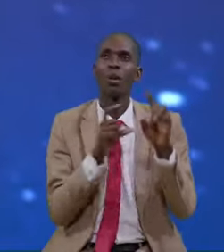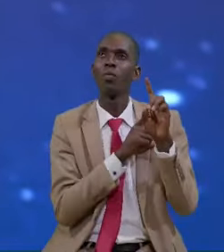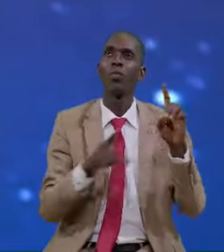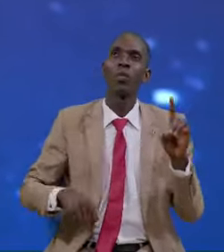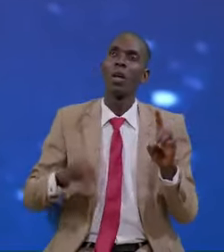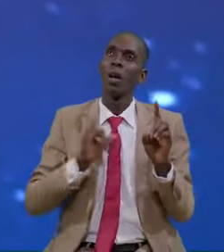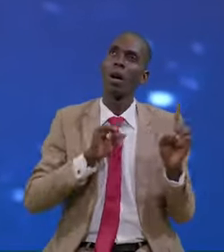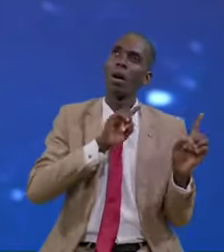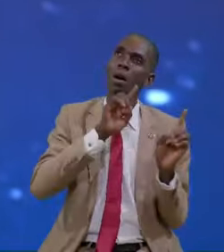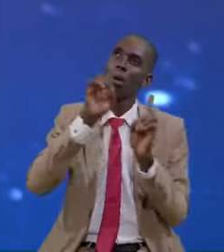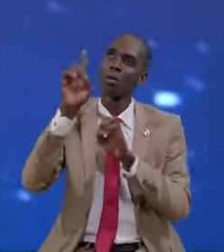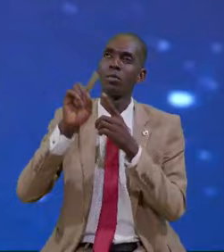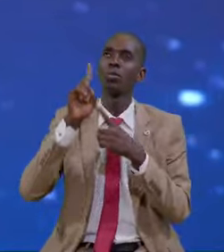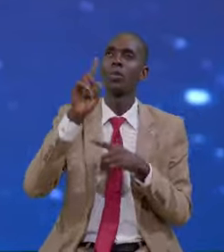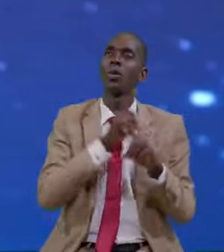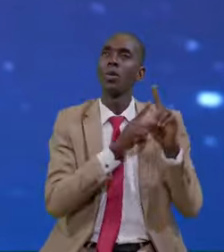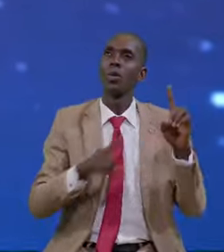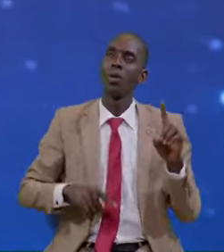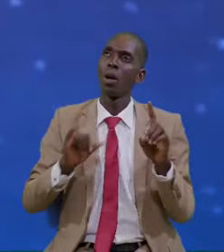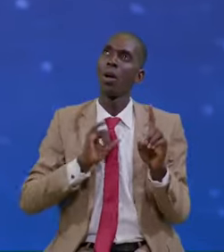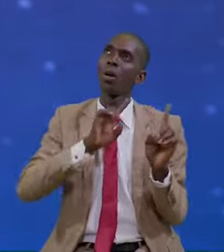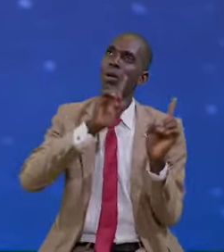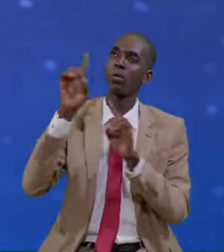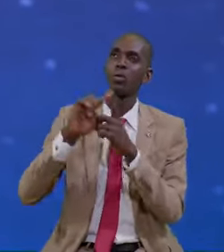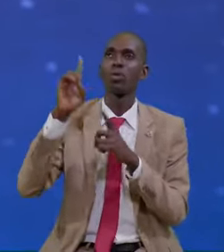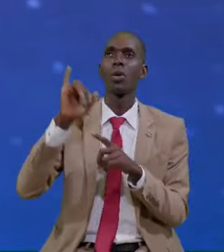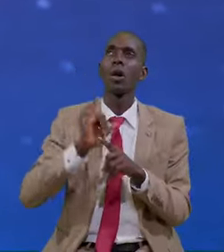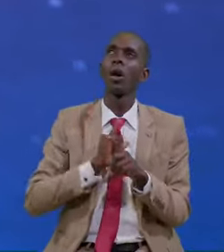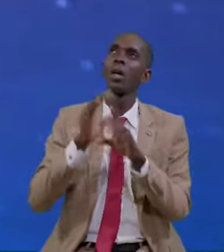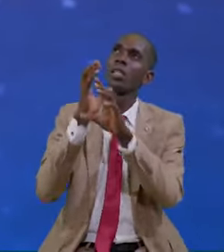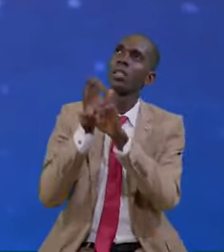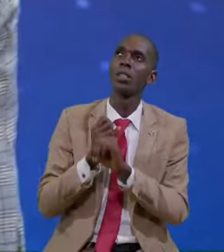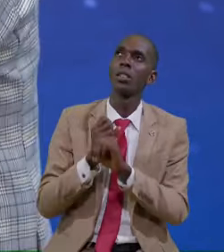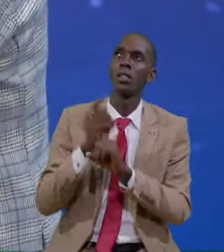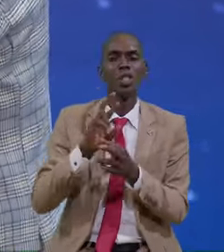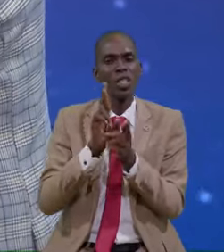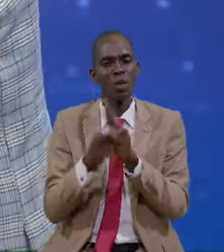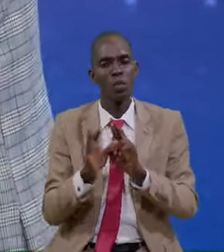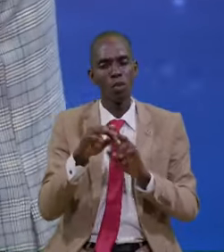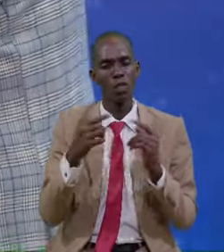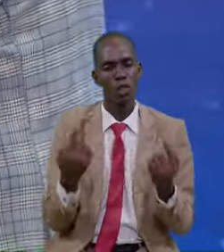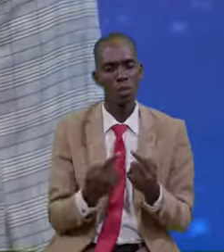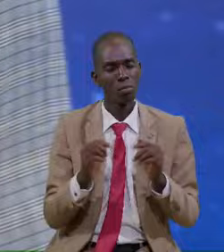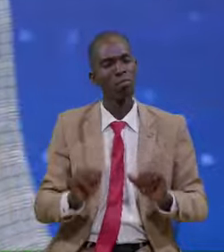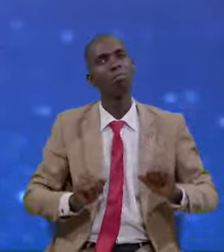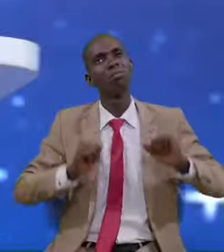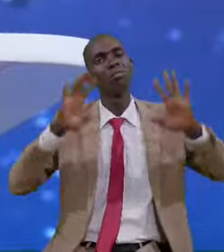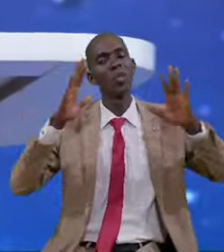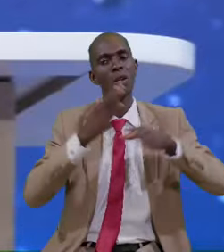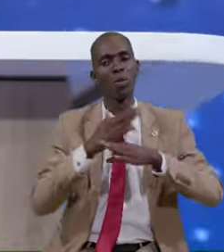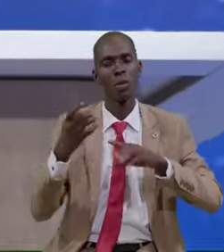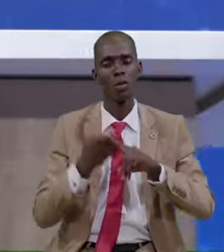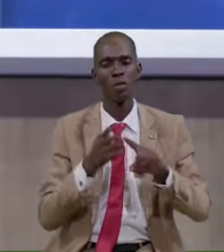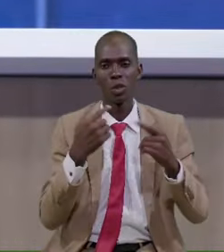come. Lord, I come. And Lord, I receive you. Repent of your sin. Turn away from your sin and turn